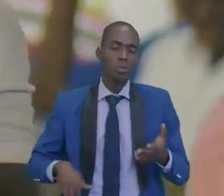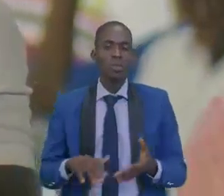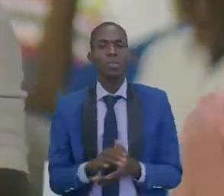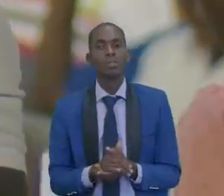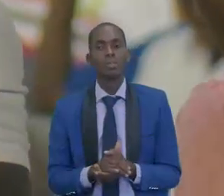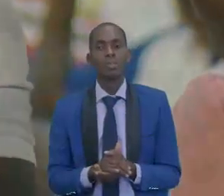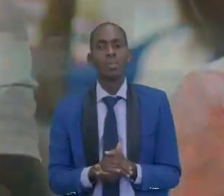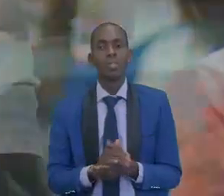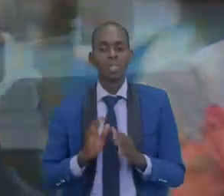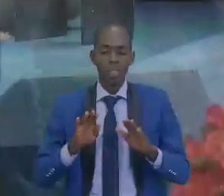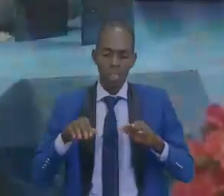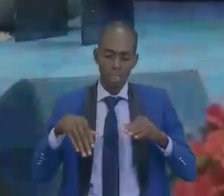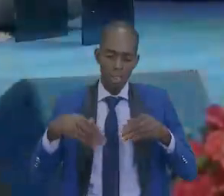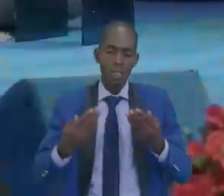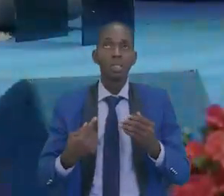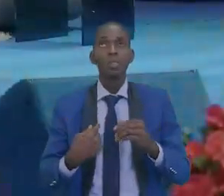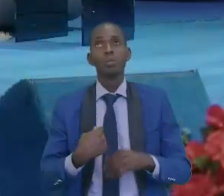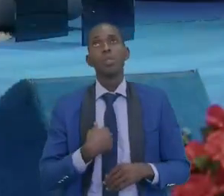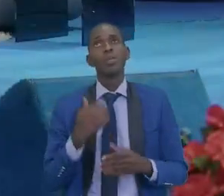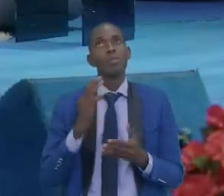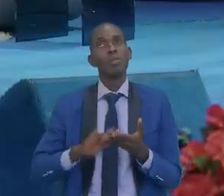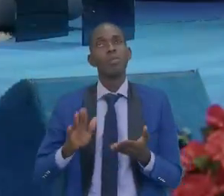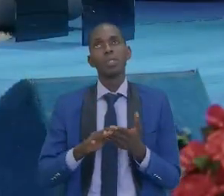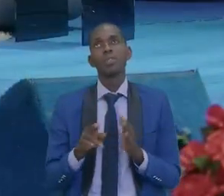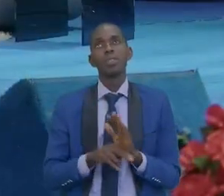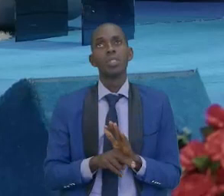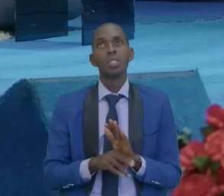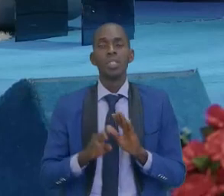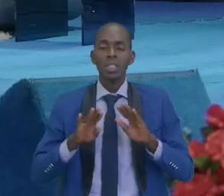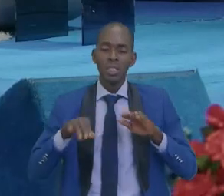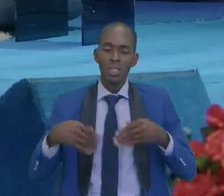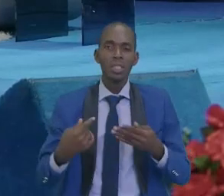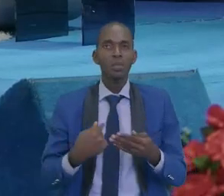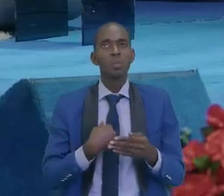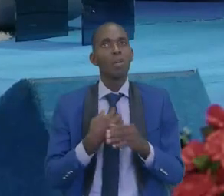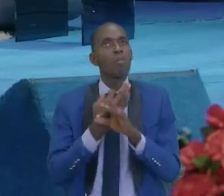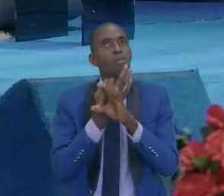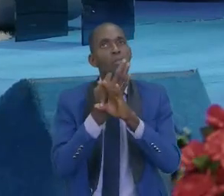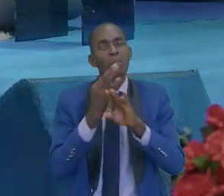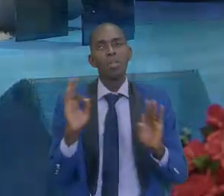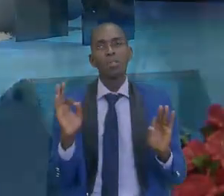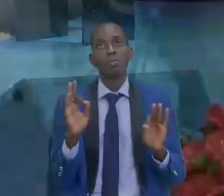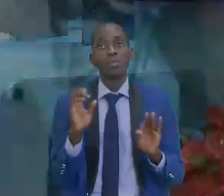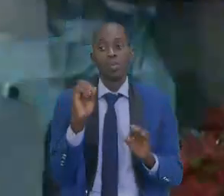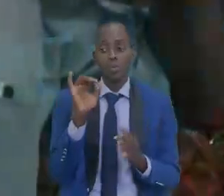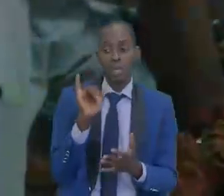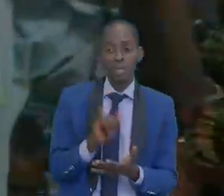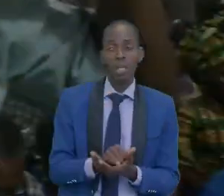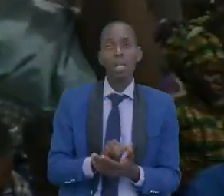Give me forgiveness. Give me freedom so that I will